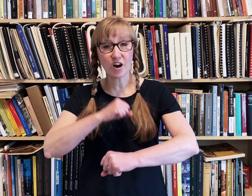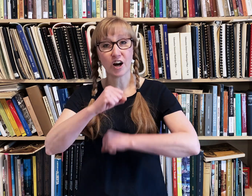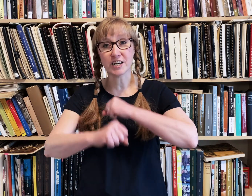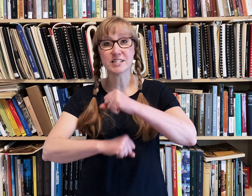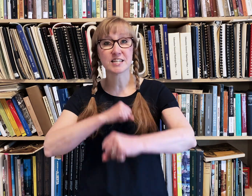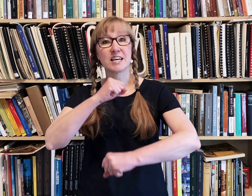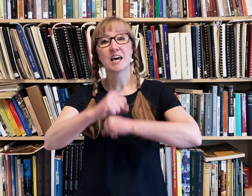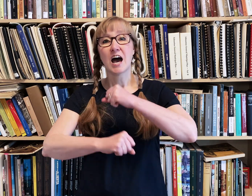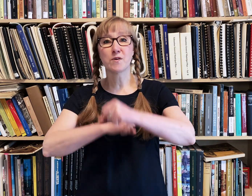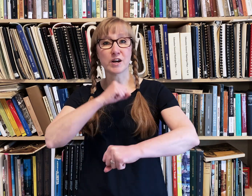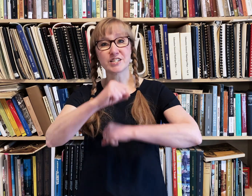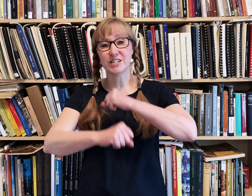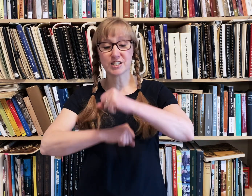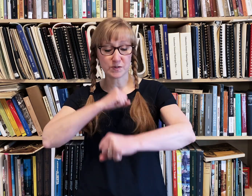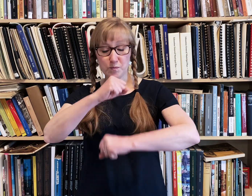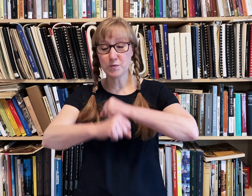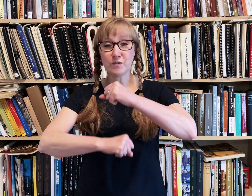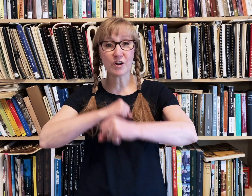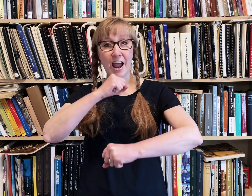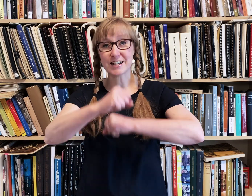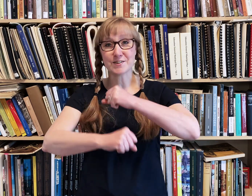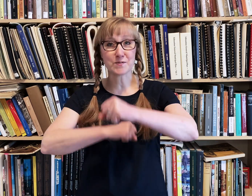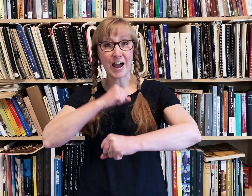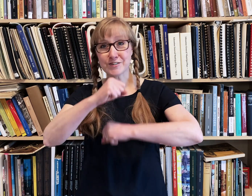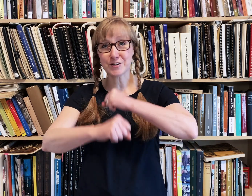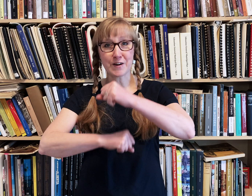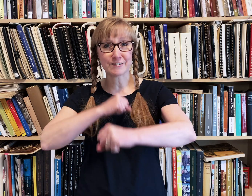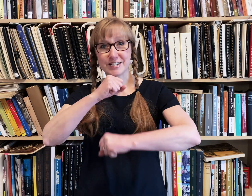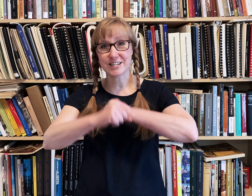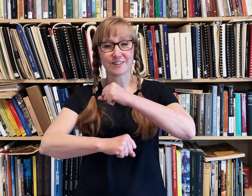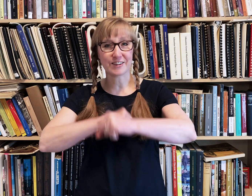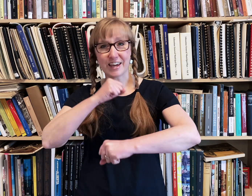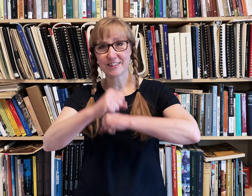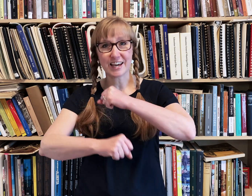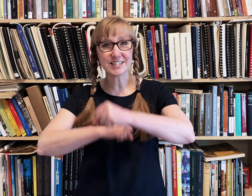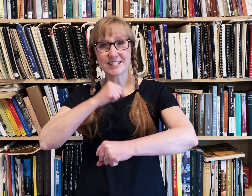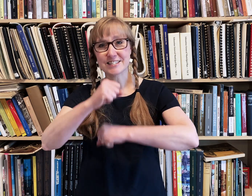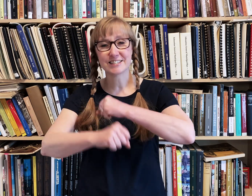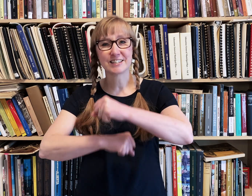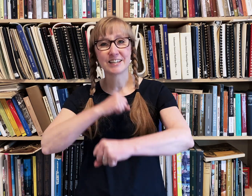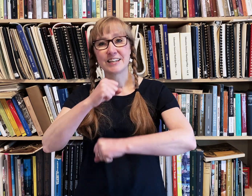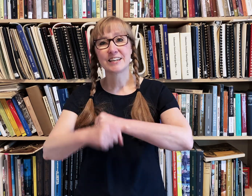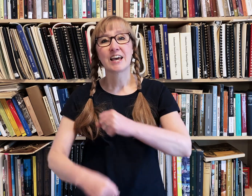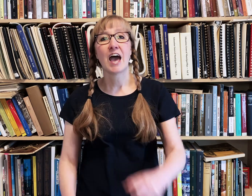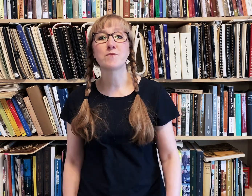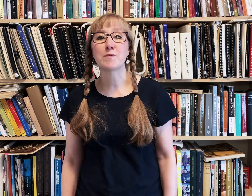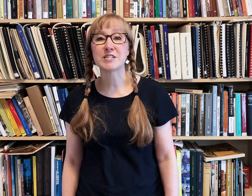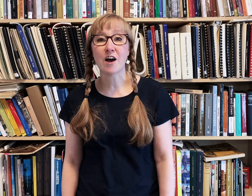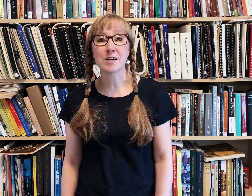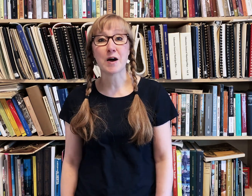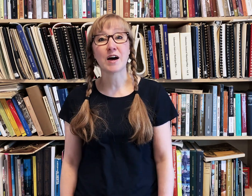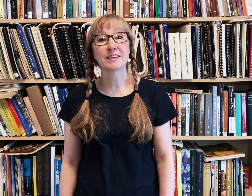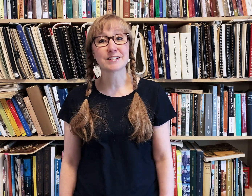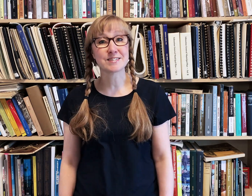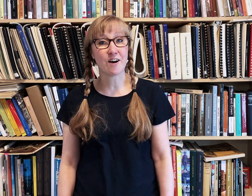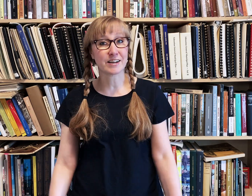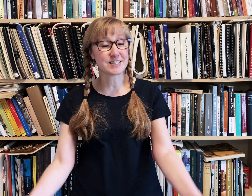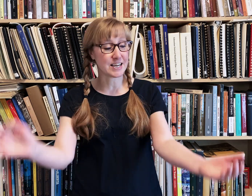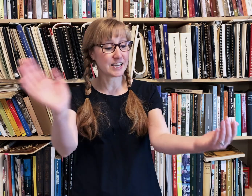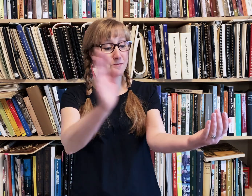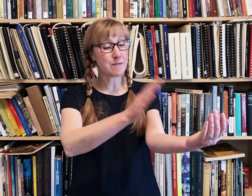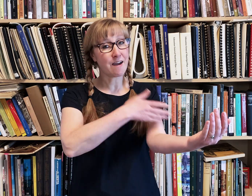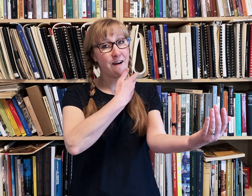turning in our heart, I want you to move your hands around and around each other like this. And when we talk about a little